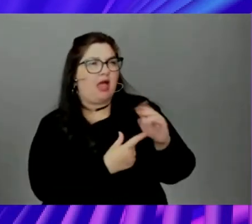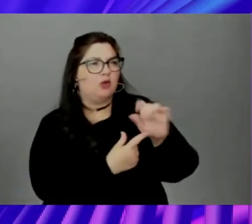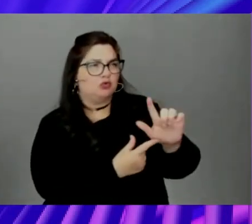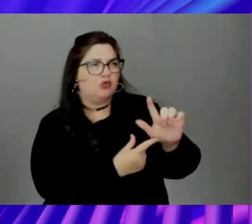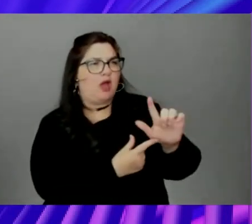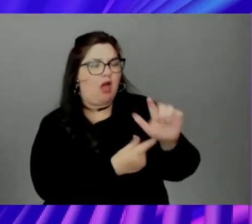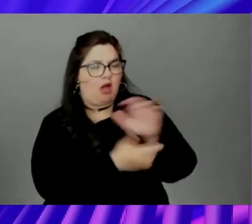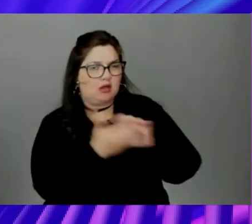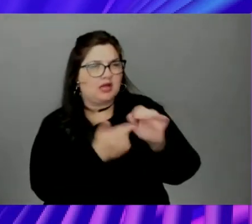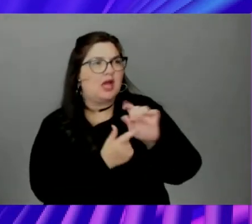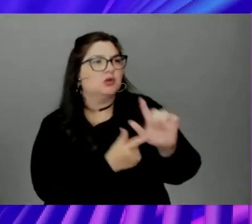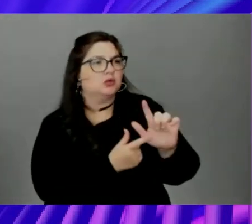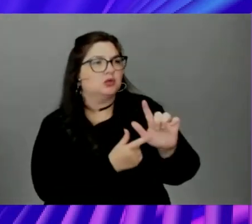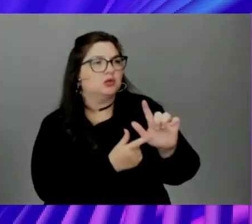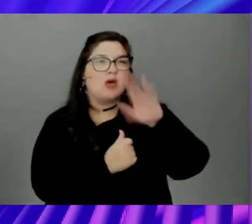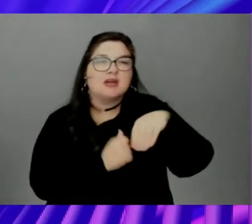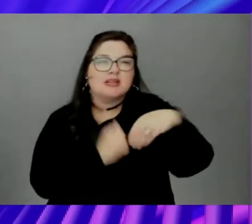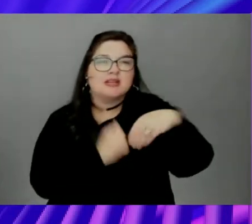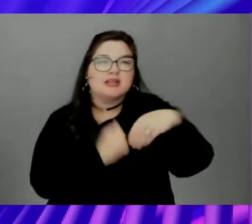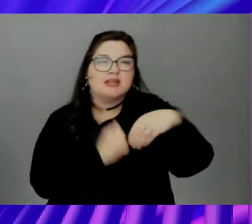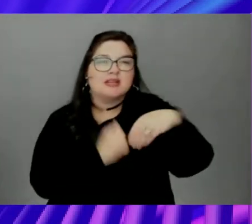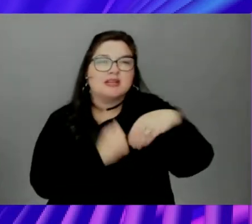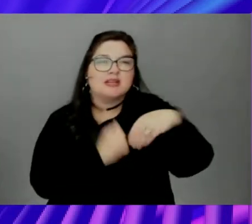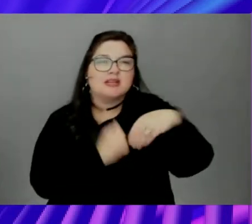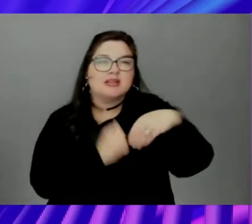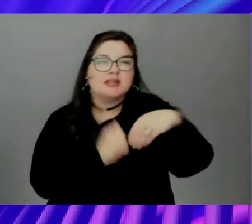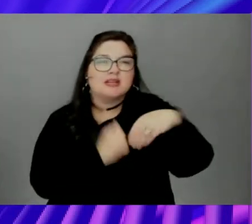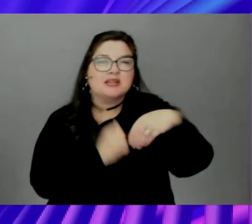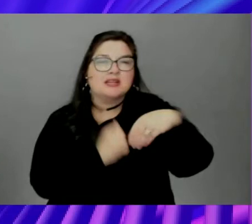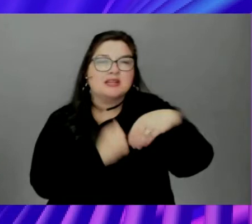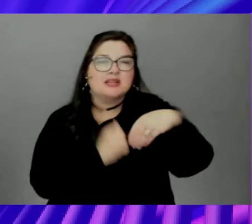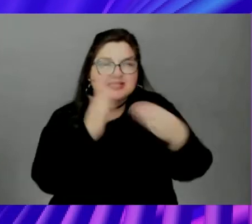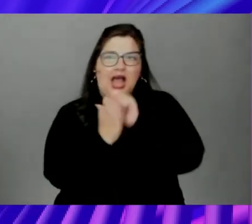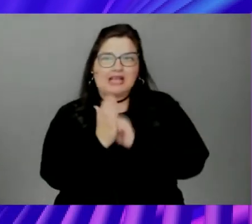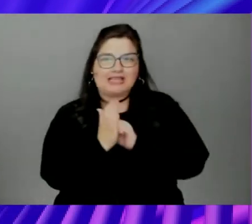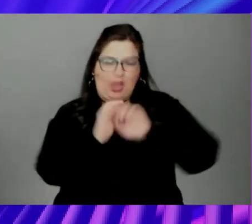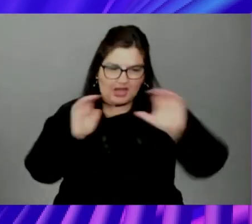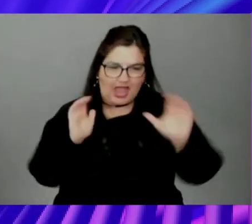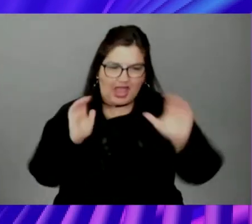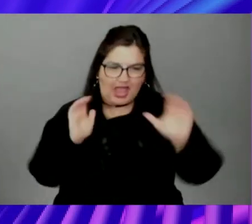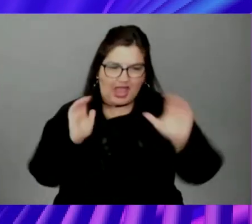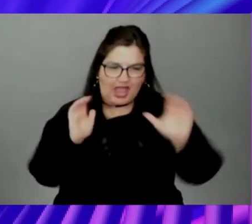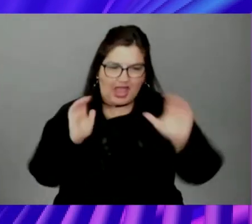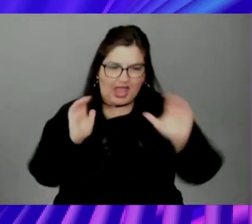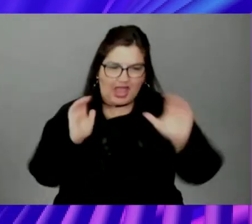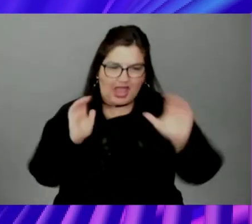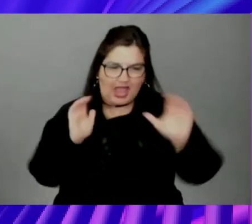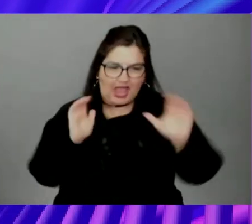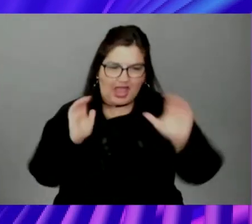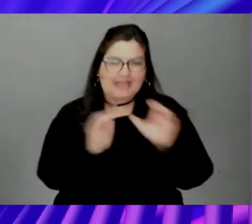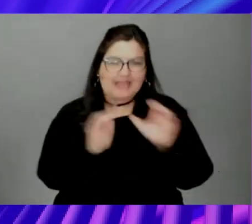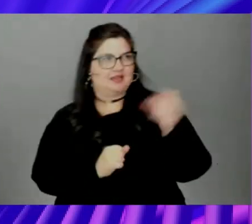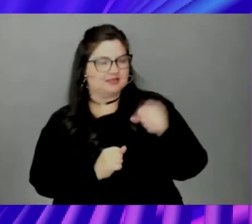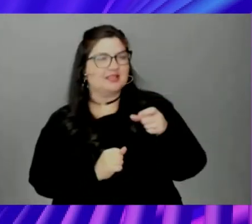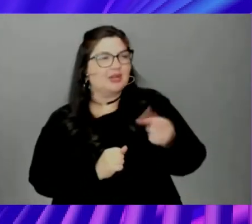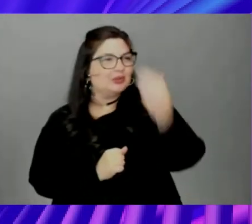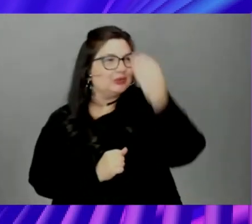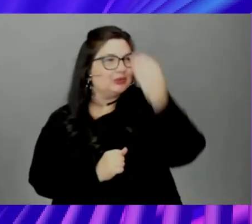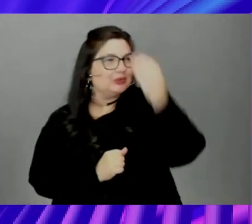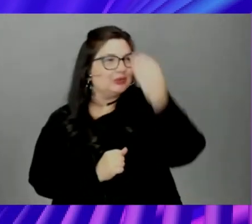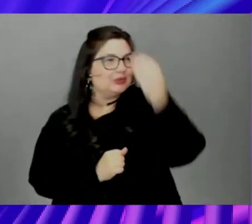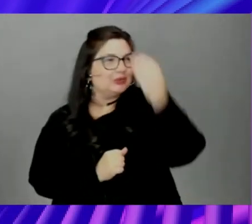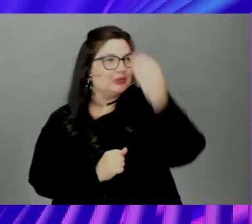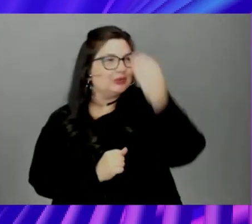that overall account activity throughout your infrastructure. That's right. And I kind of liken it to that song, Every Breath You Take by the